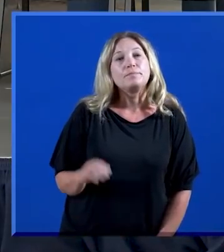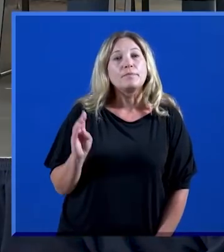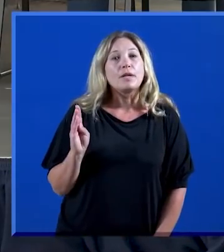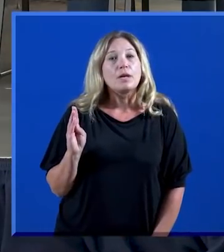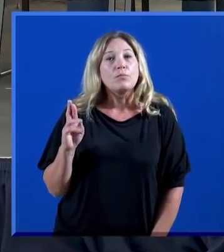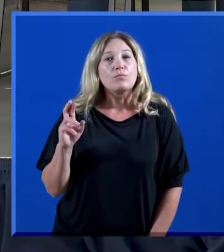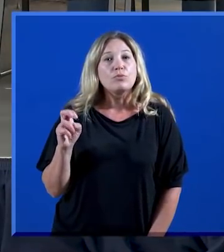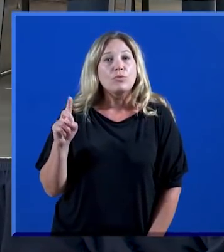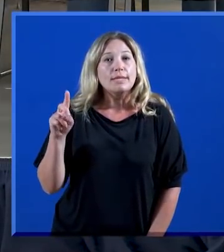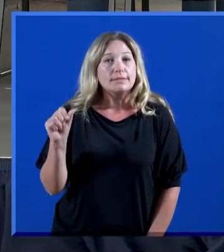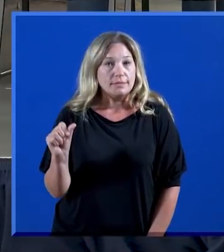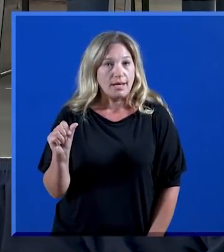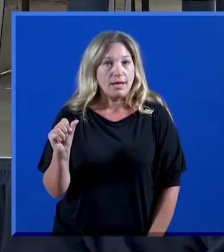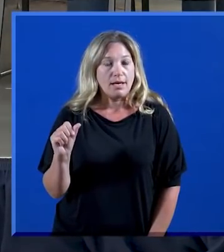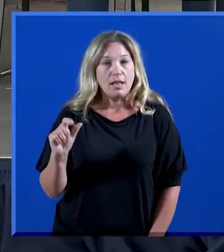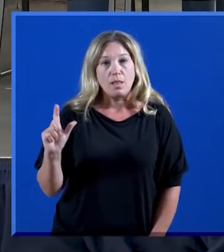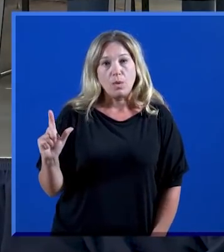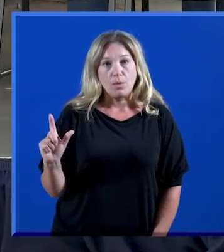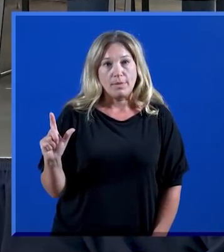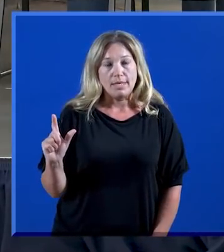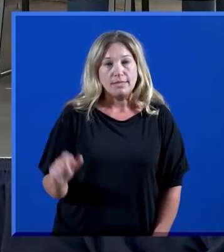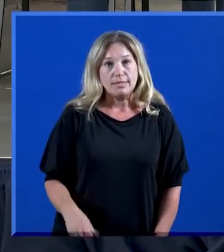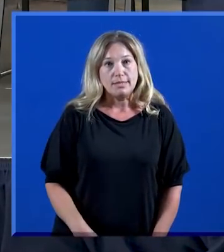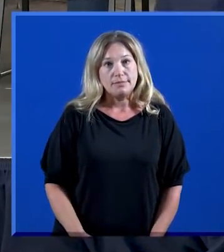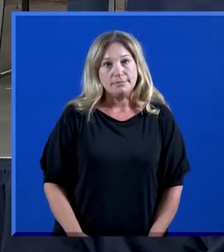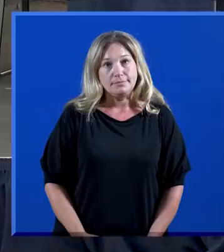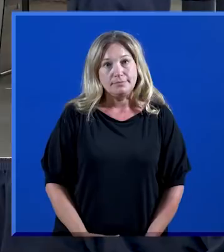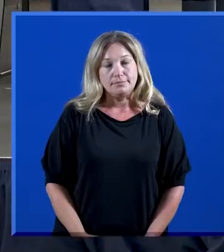Brenda Lopez.